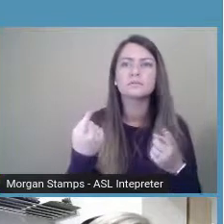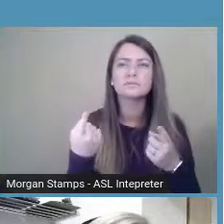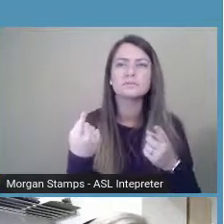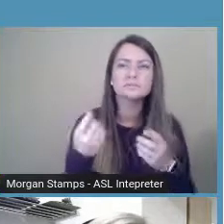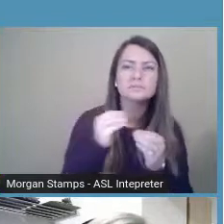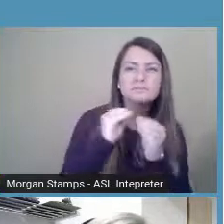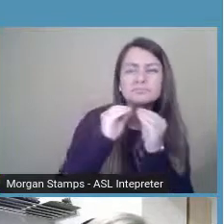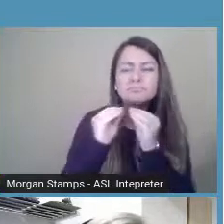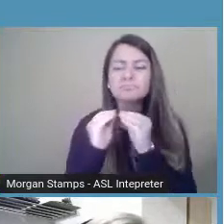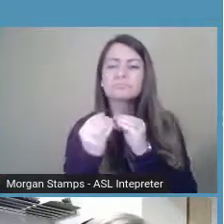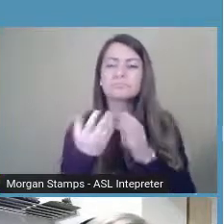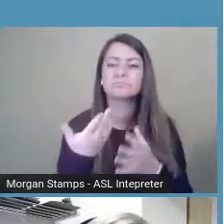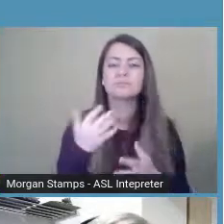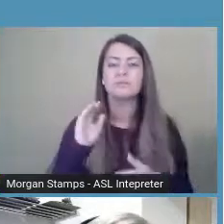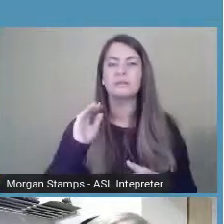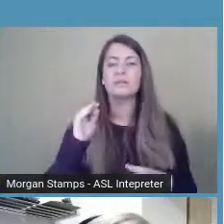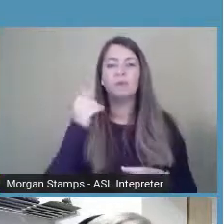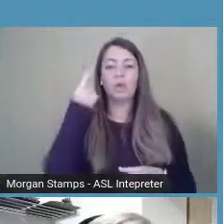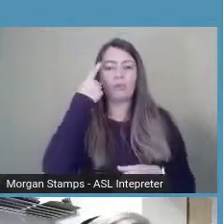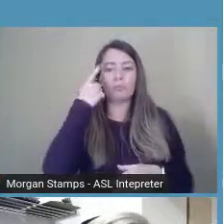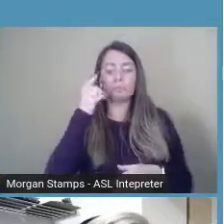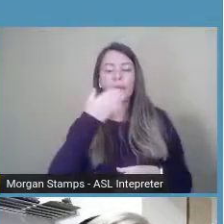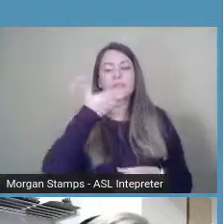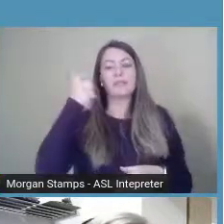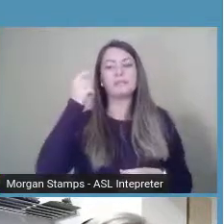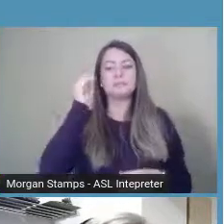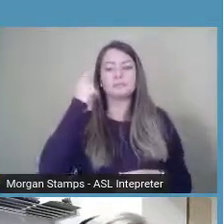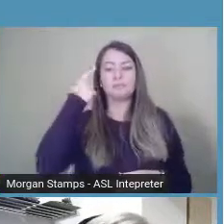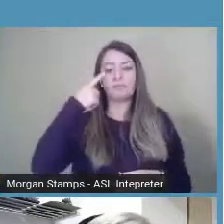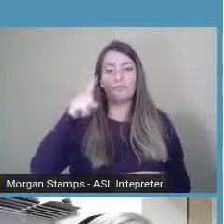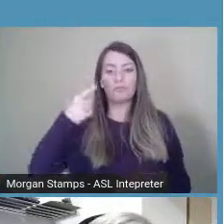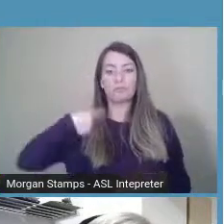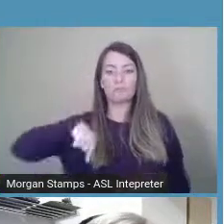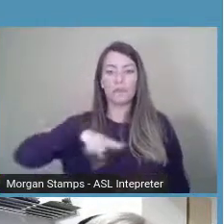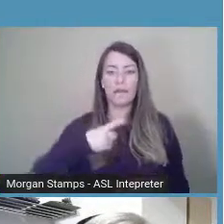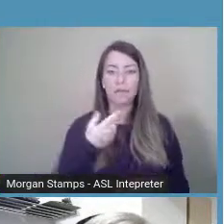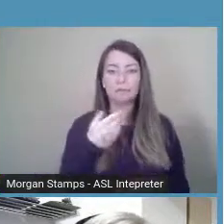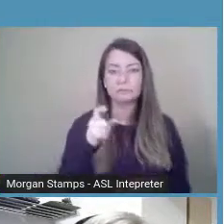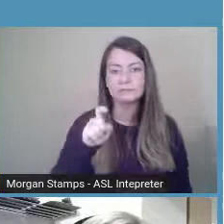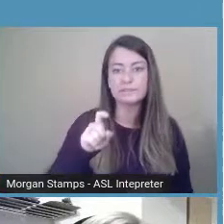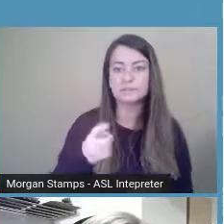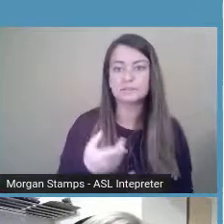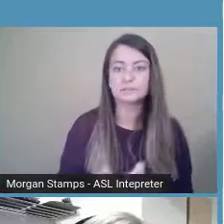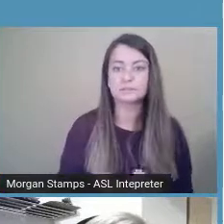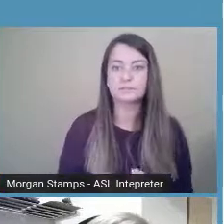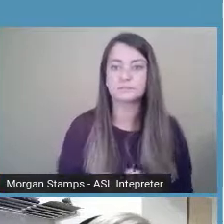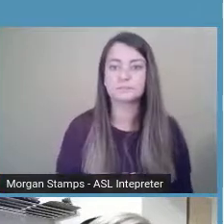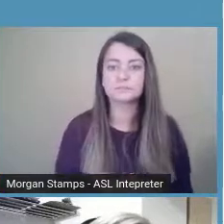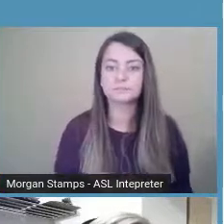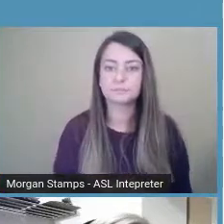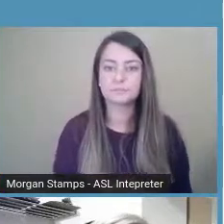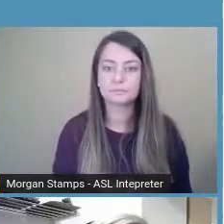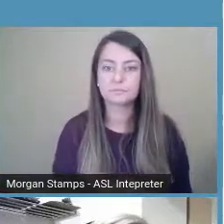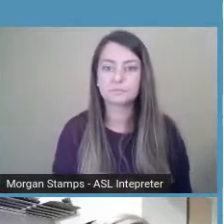unexpected fire drill at the museum and I, as the host, had to leave my office altogether in the middle of the program. That detailed